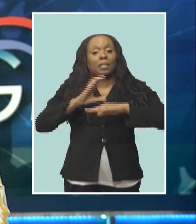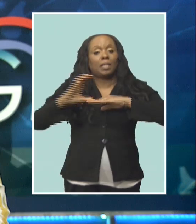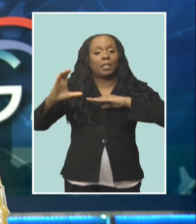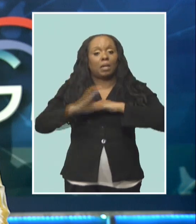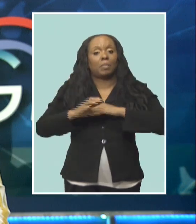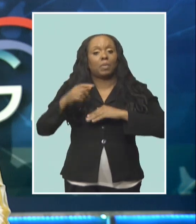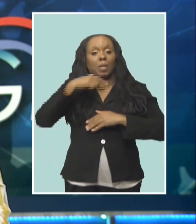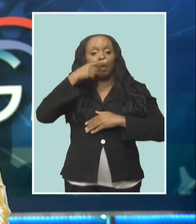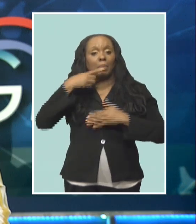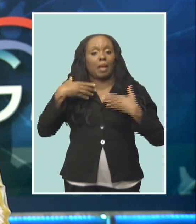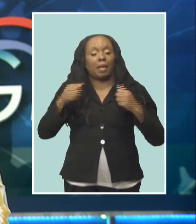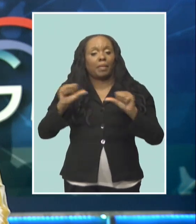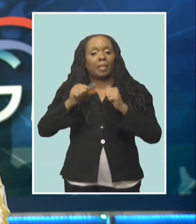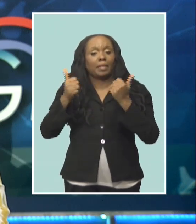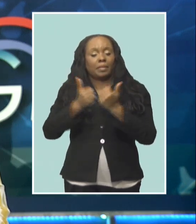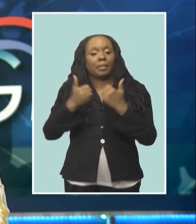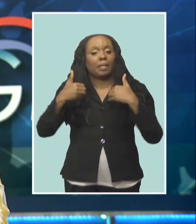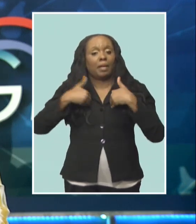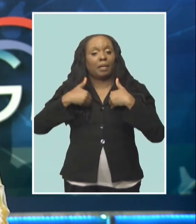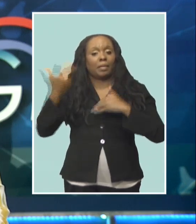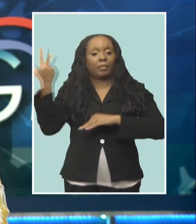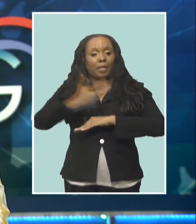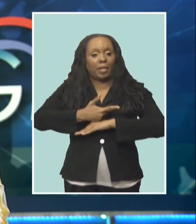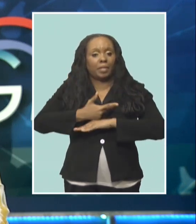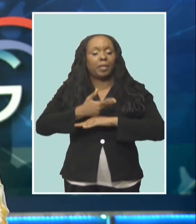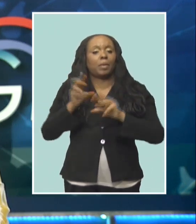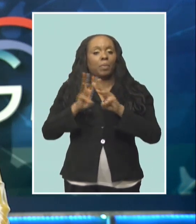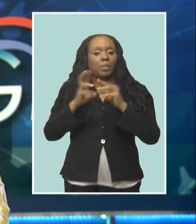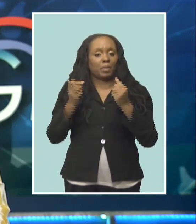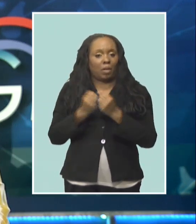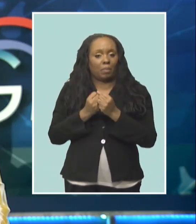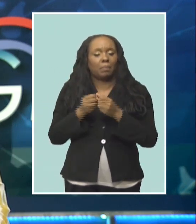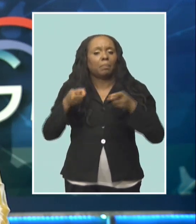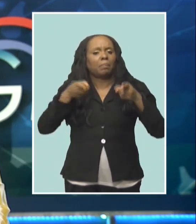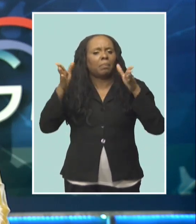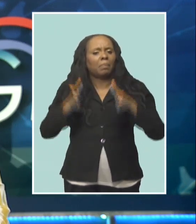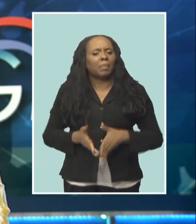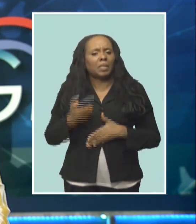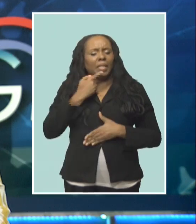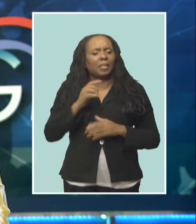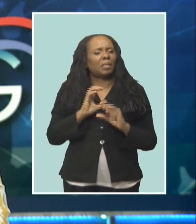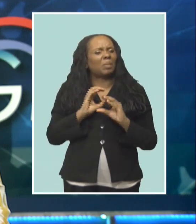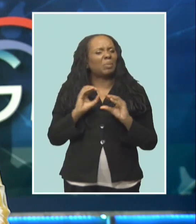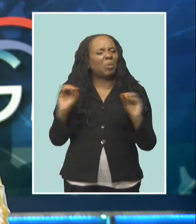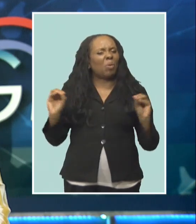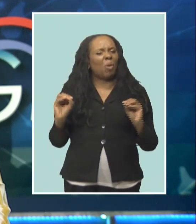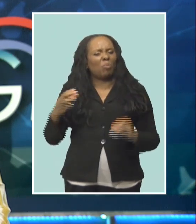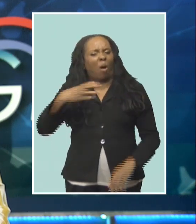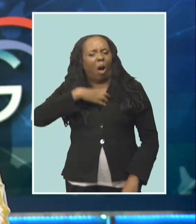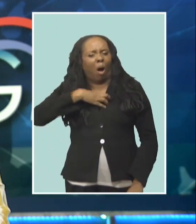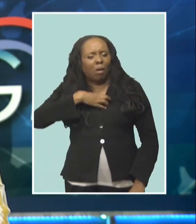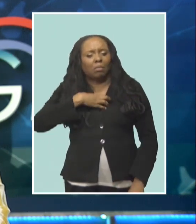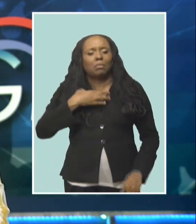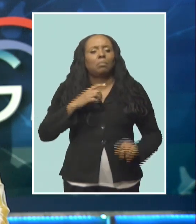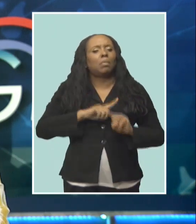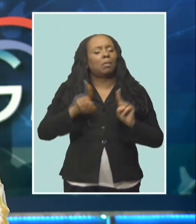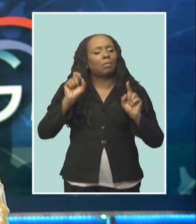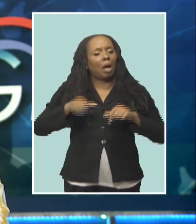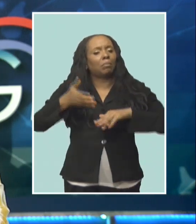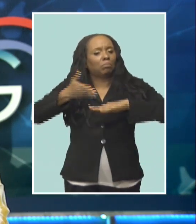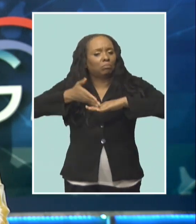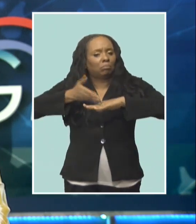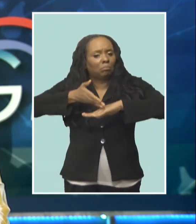Health Agency. Executive Director Dr. Lisa Indar says while there are no major complaints, there's always room